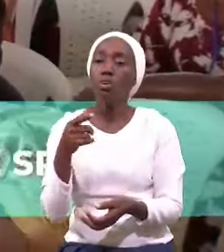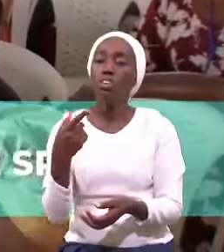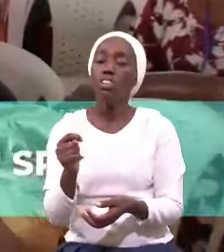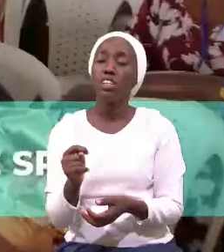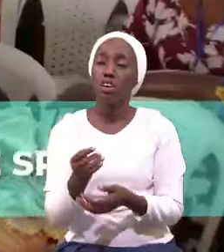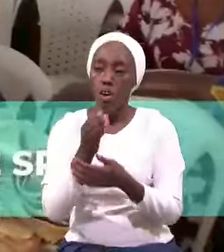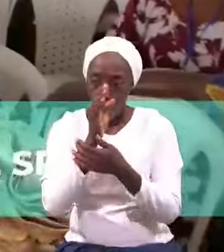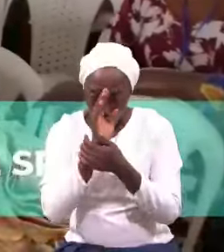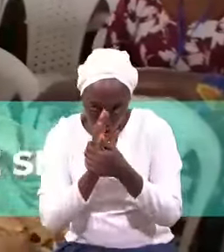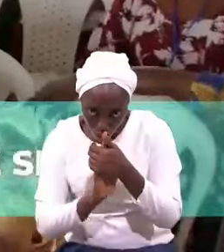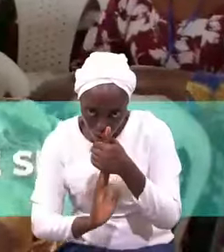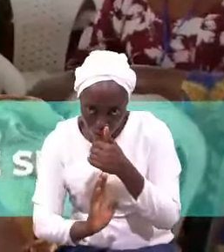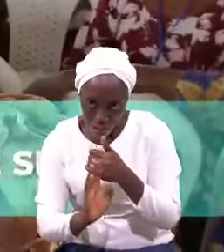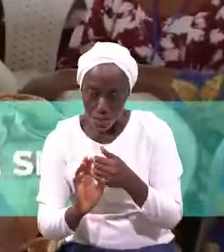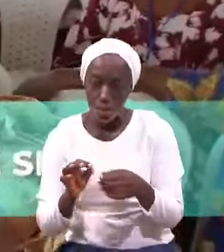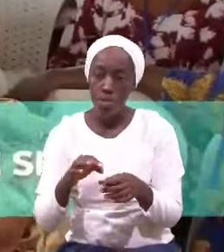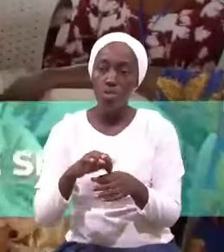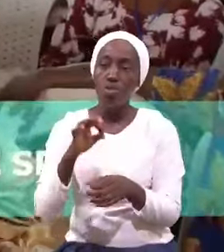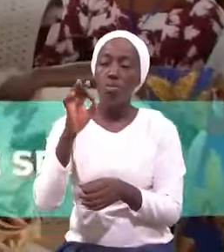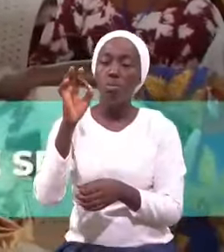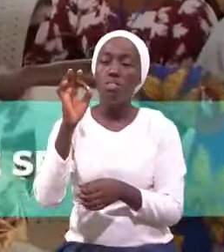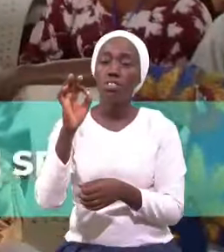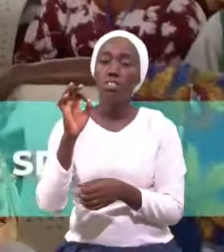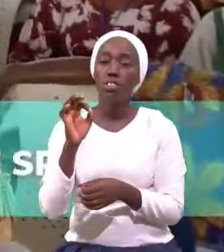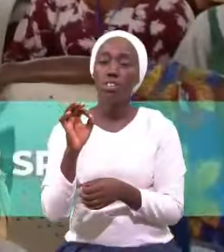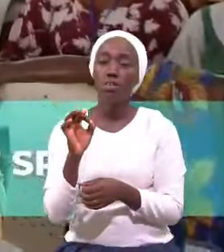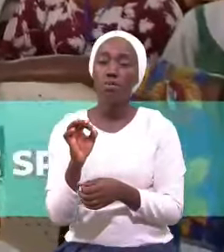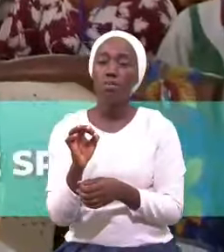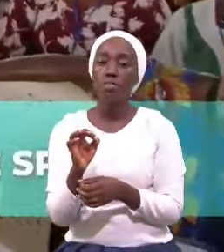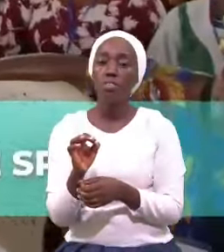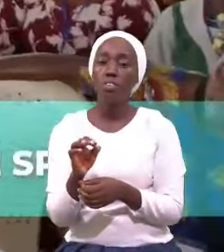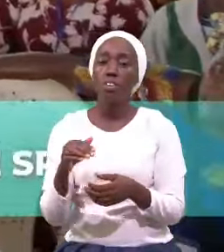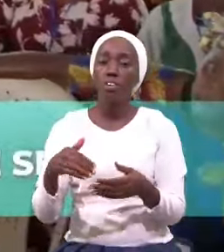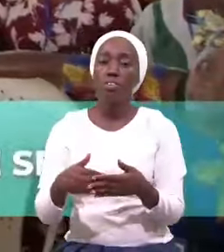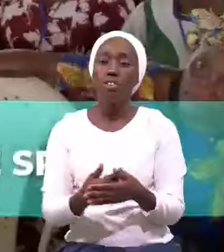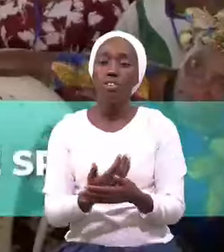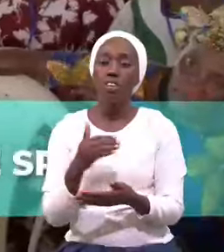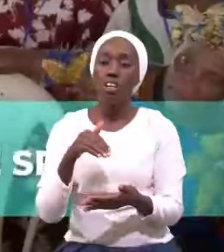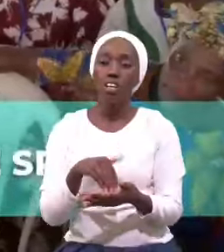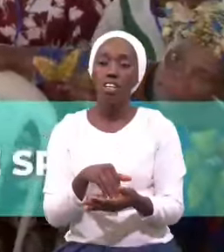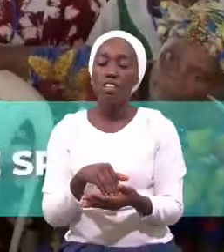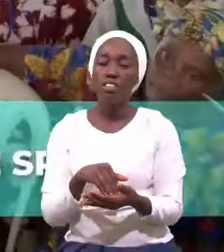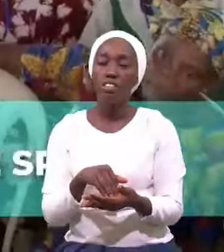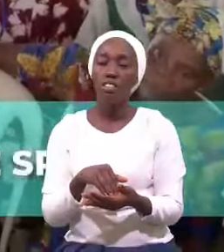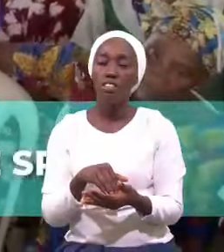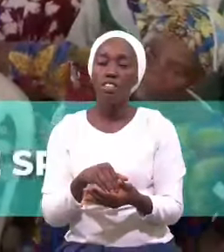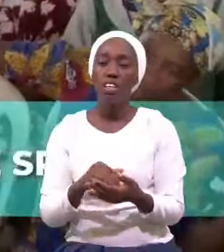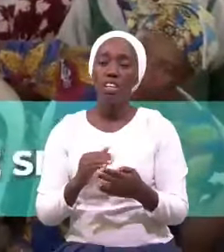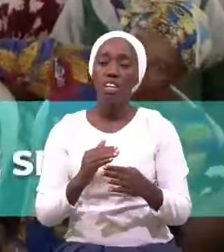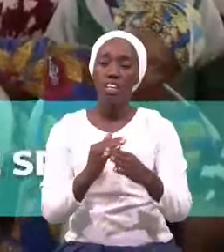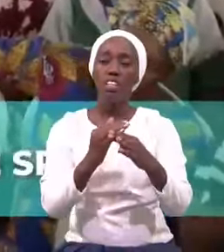Your personality is renewed. When the Holy Ghost comes, and